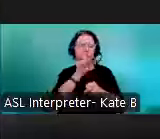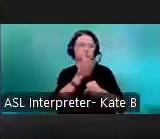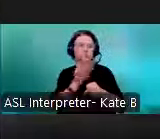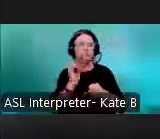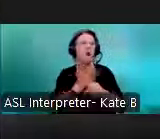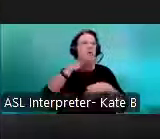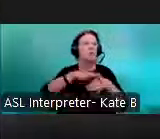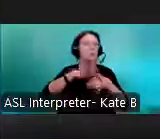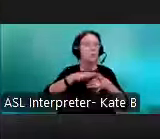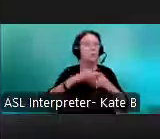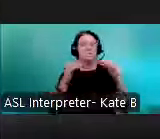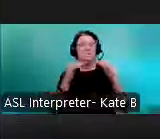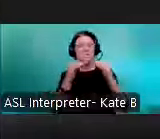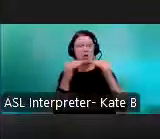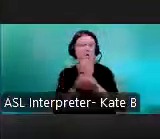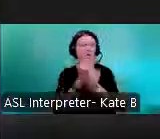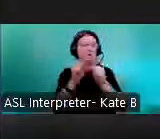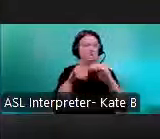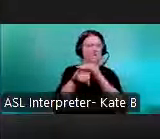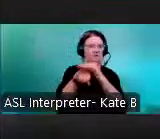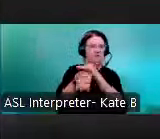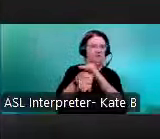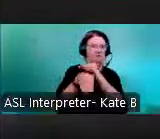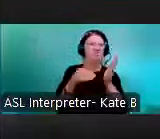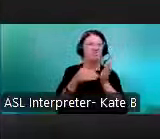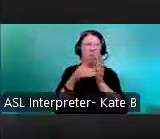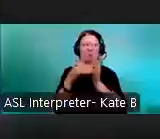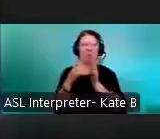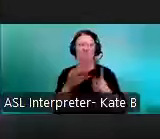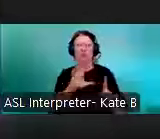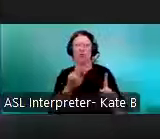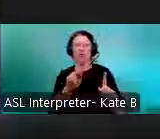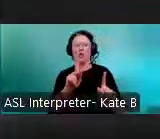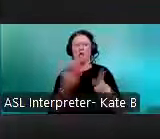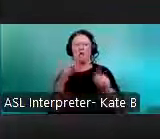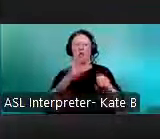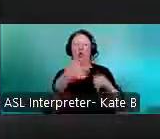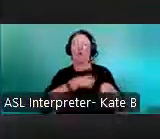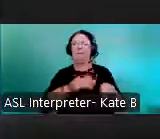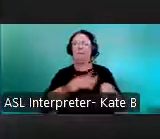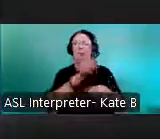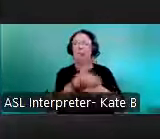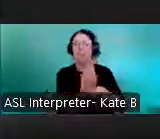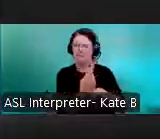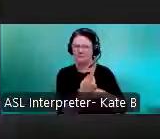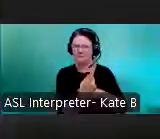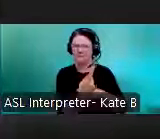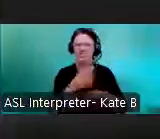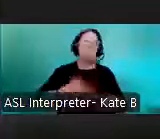fair, safe, and accessible. And too often, municipal clerks only hear negative comments from people who are